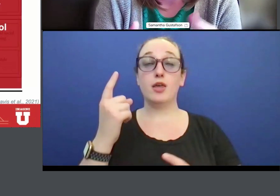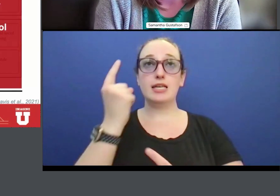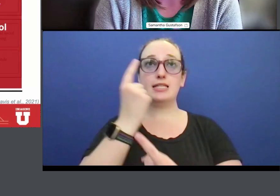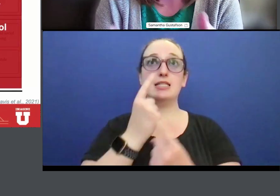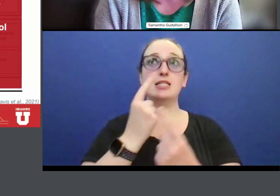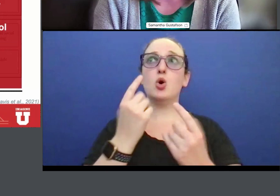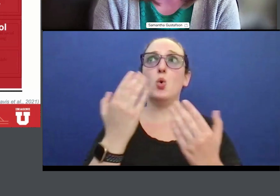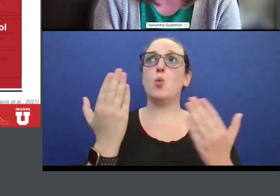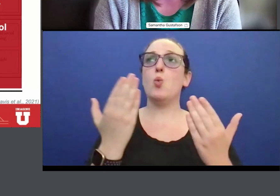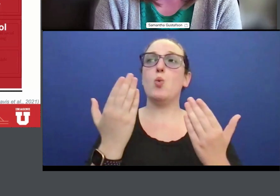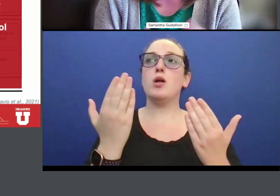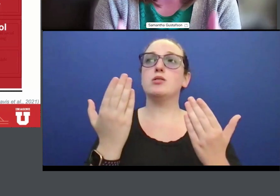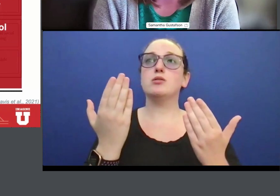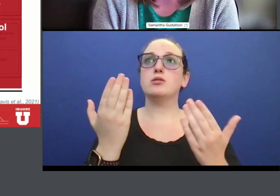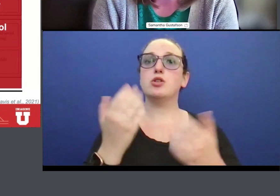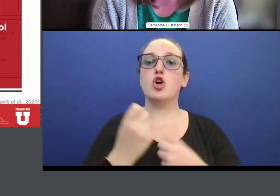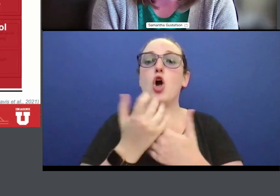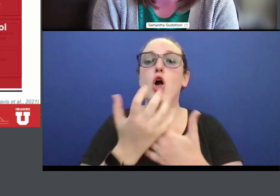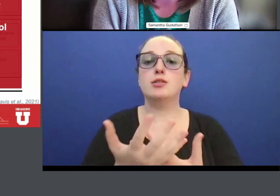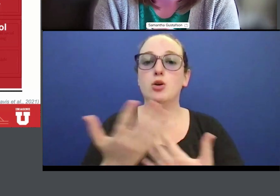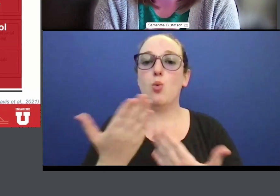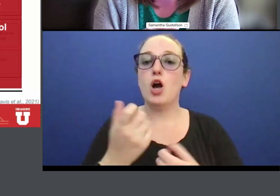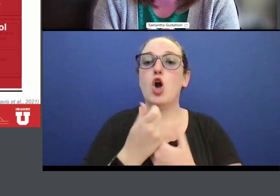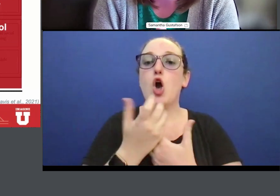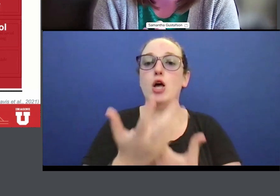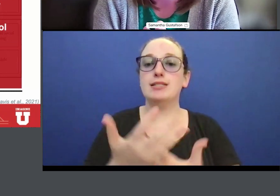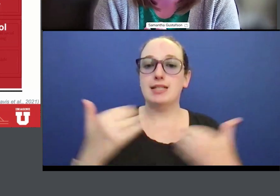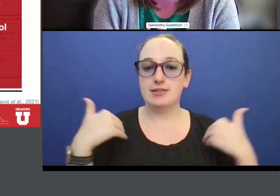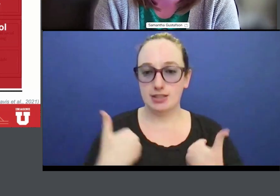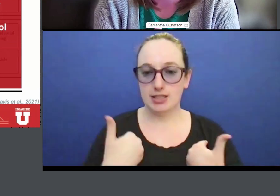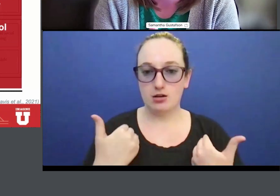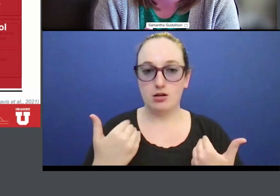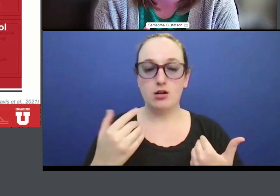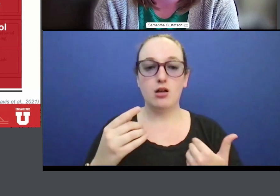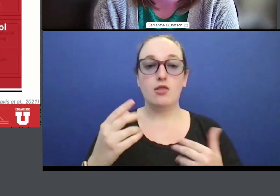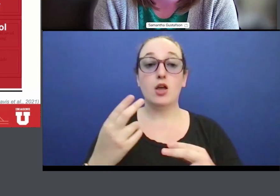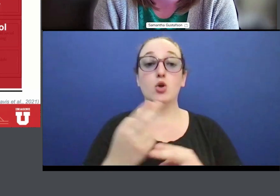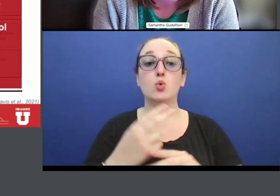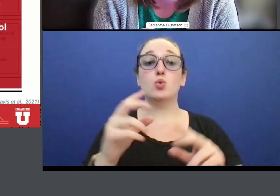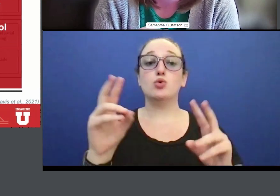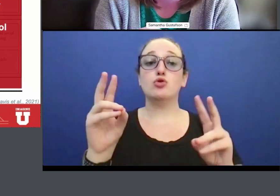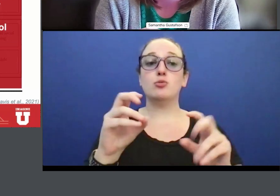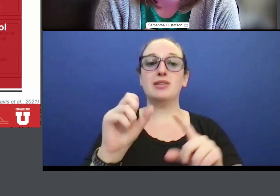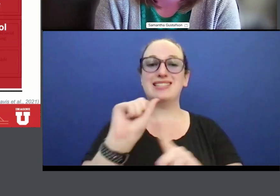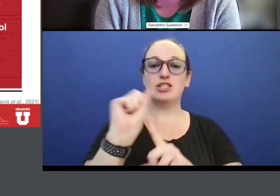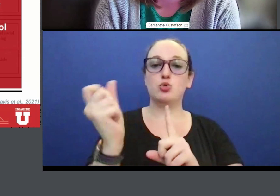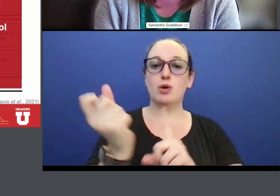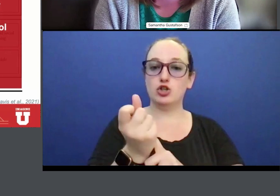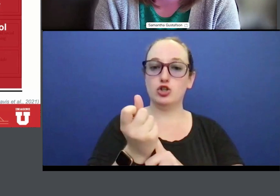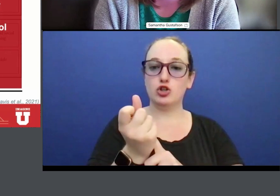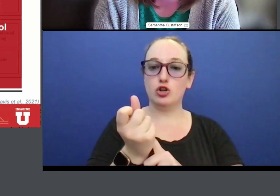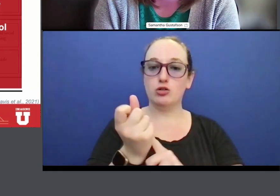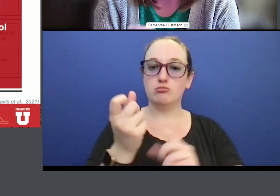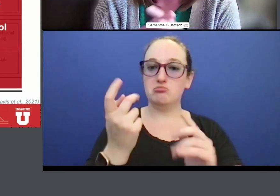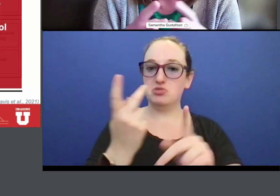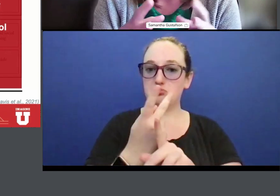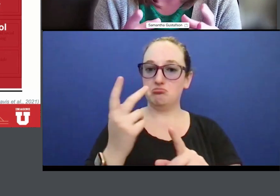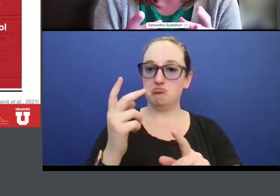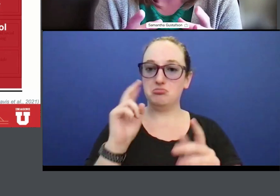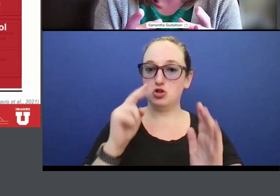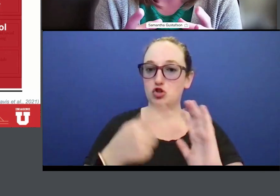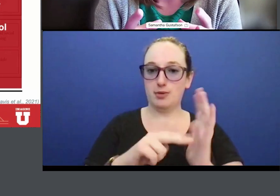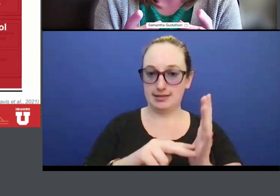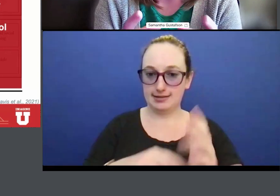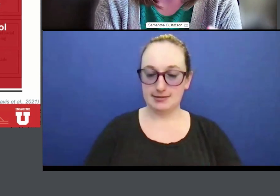are related or that cause listening related fatigue, they use the term situational determinants. So these are just things